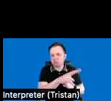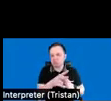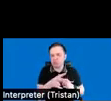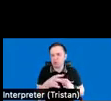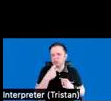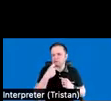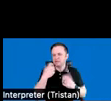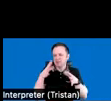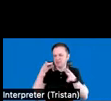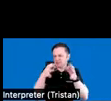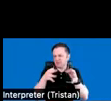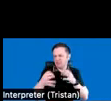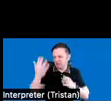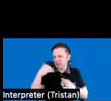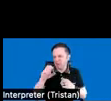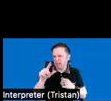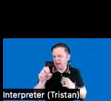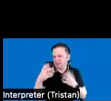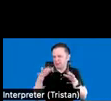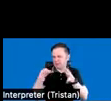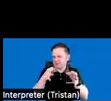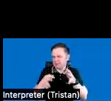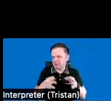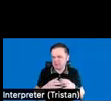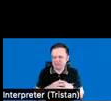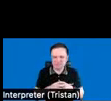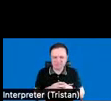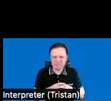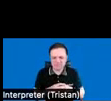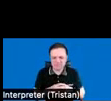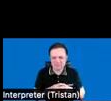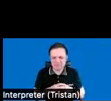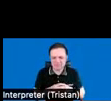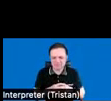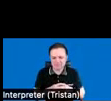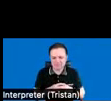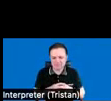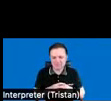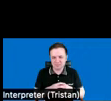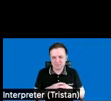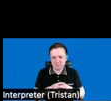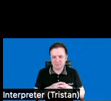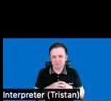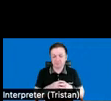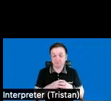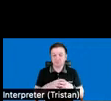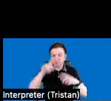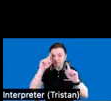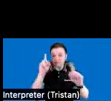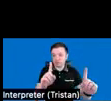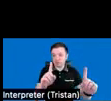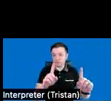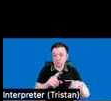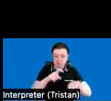in an earlier talk just a moment ago. So efficiency and time it takes